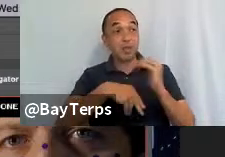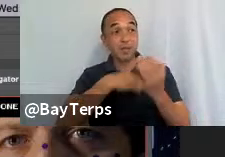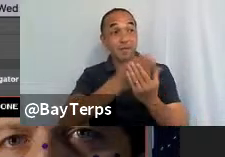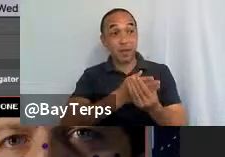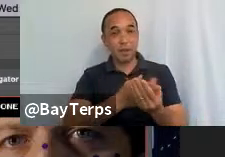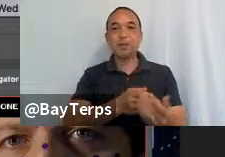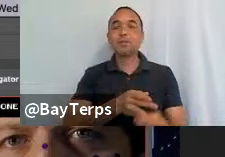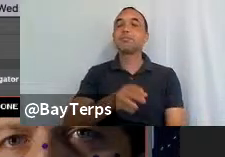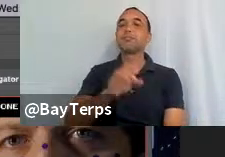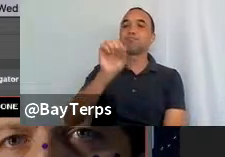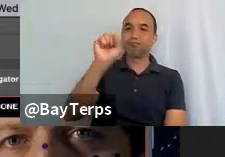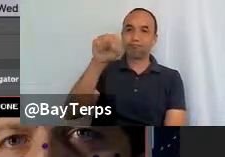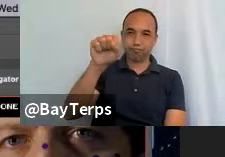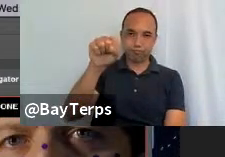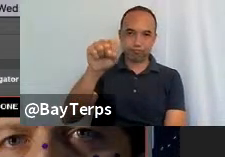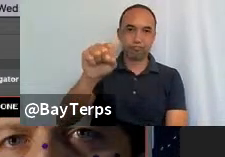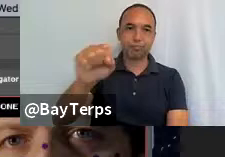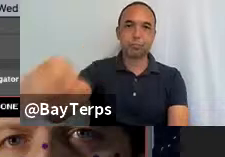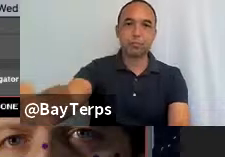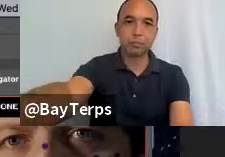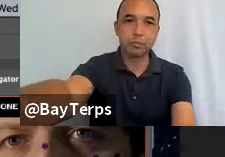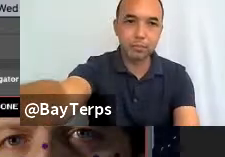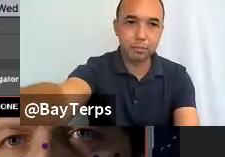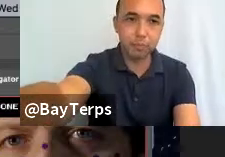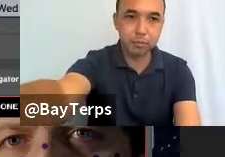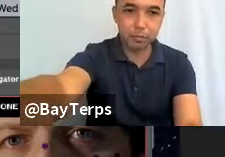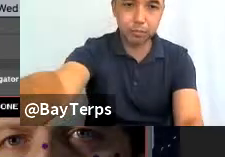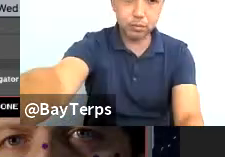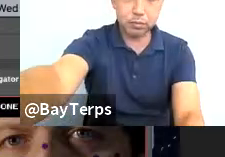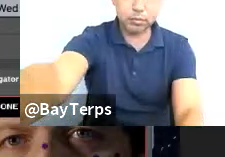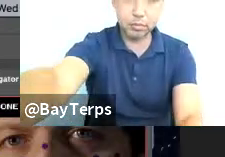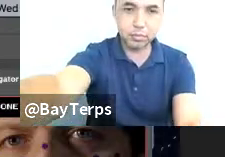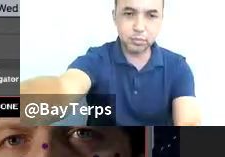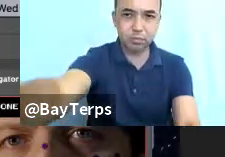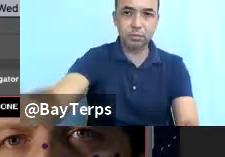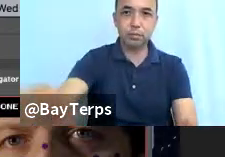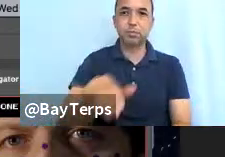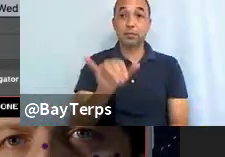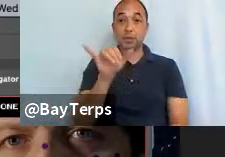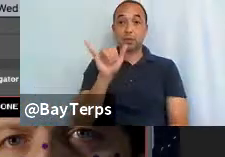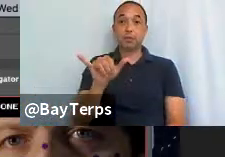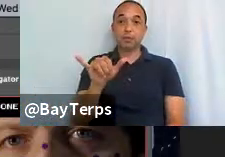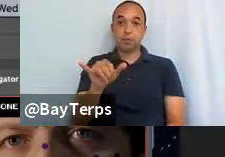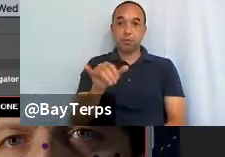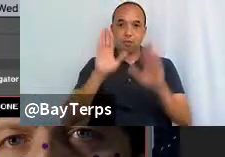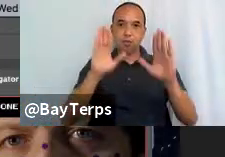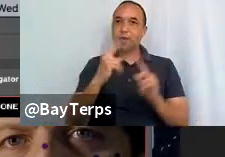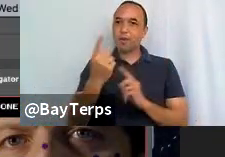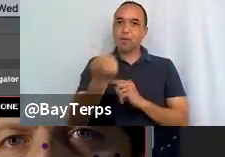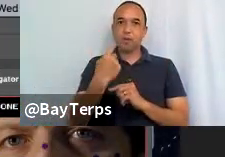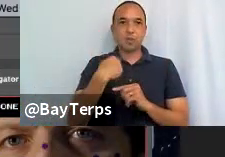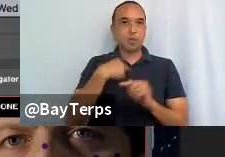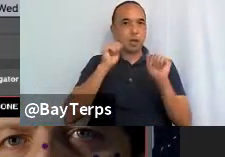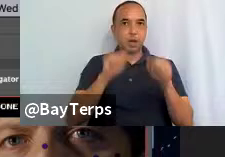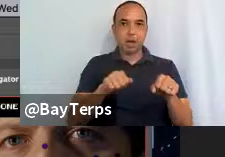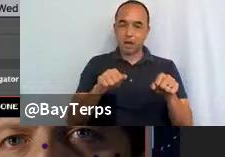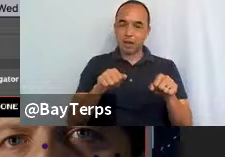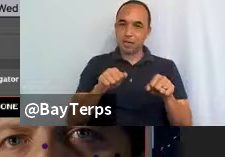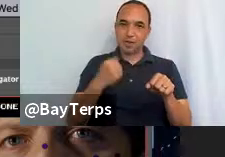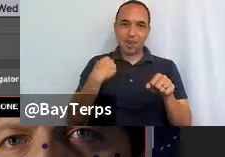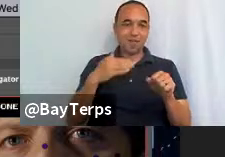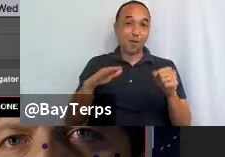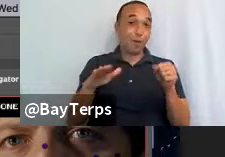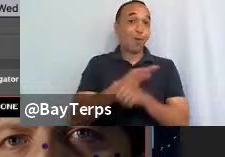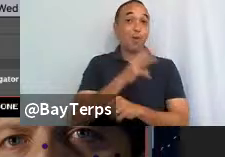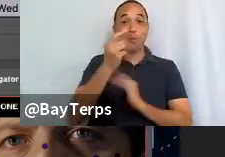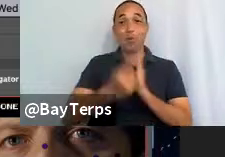is a super great thing. And I could do an entire seminar just on that specifically.